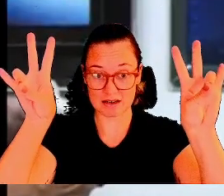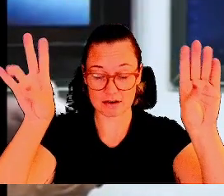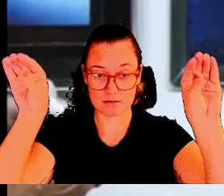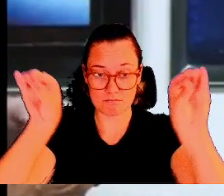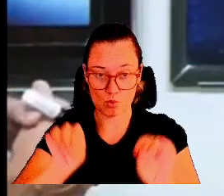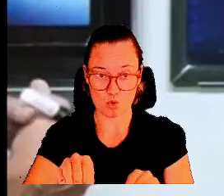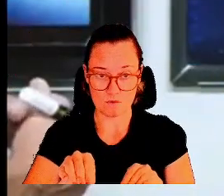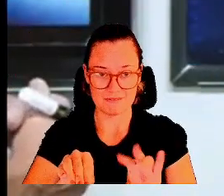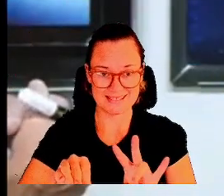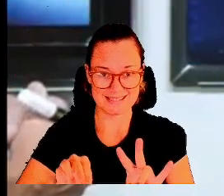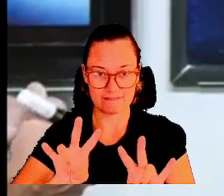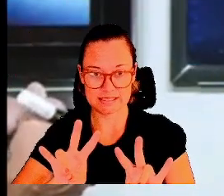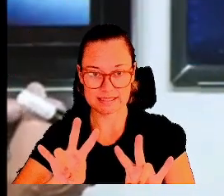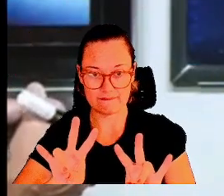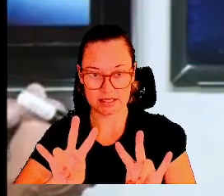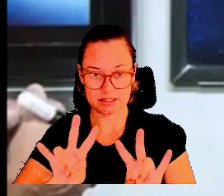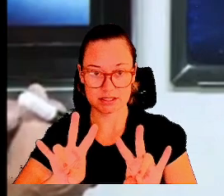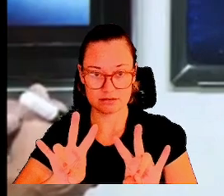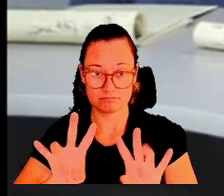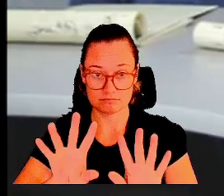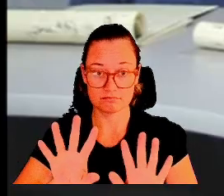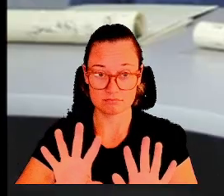here. Where am I at?